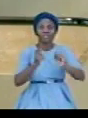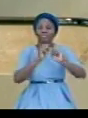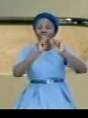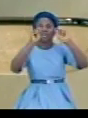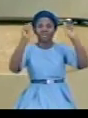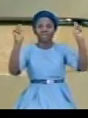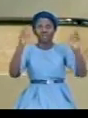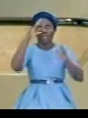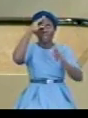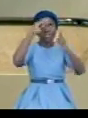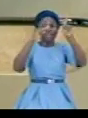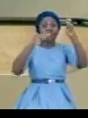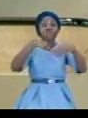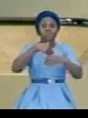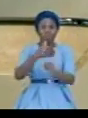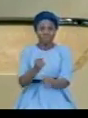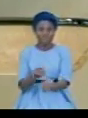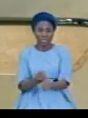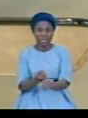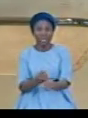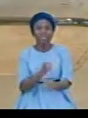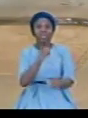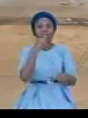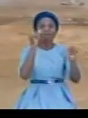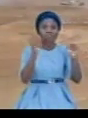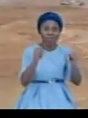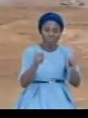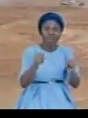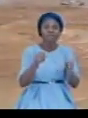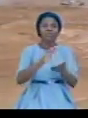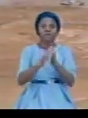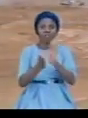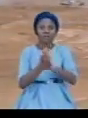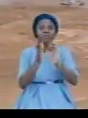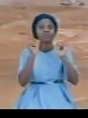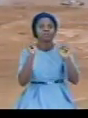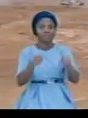He make impossibility possible. He make impossibility,